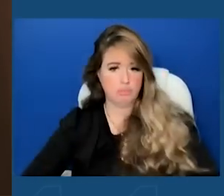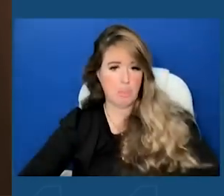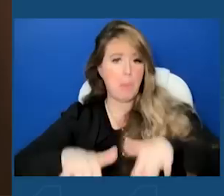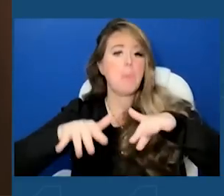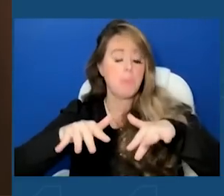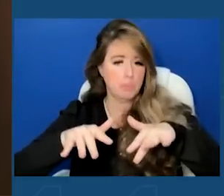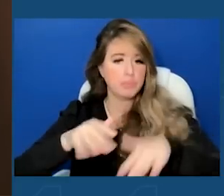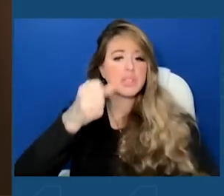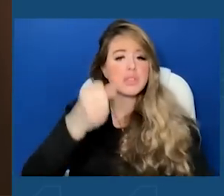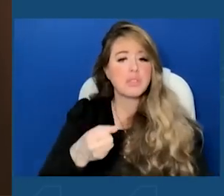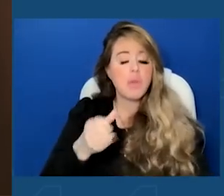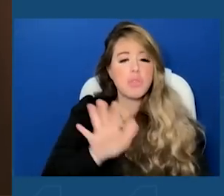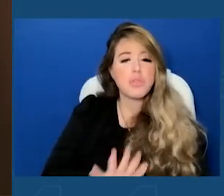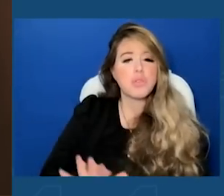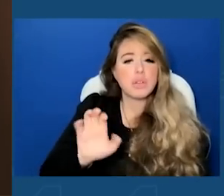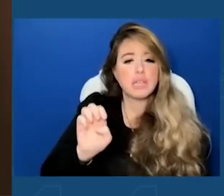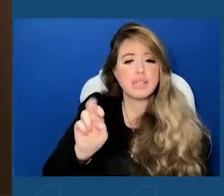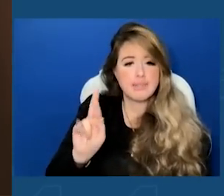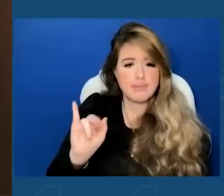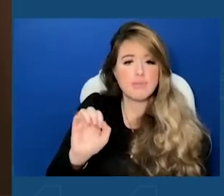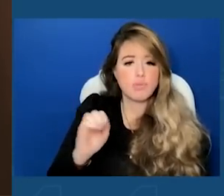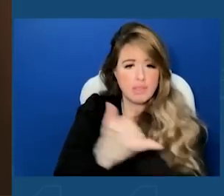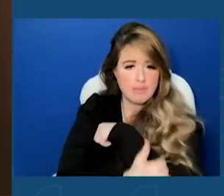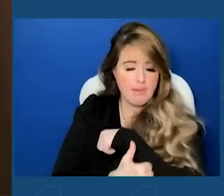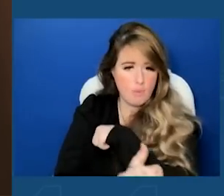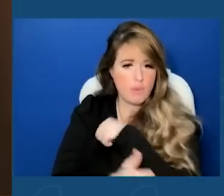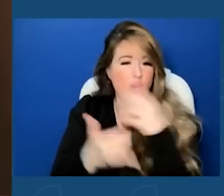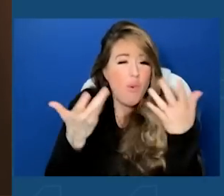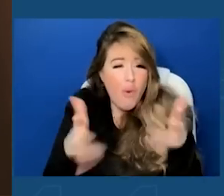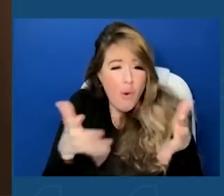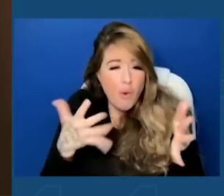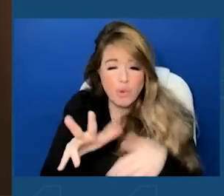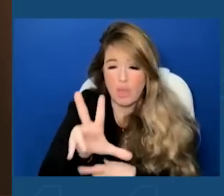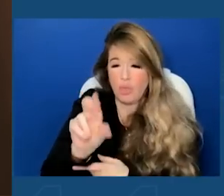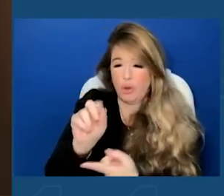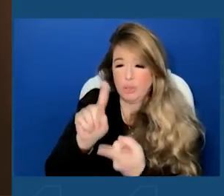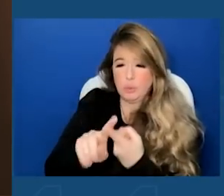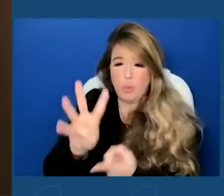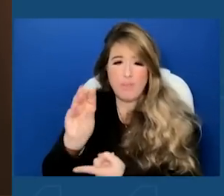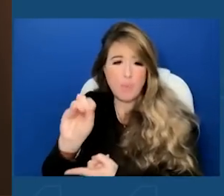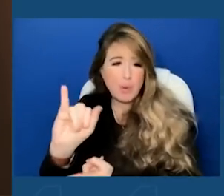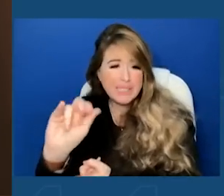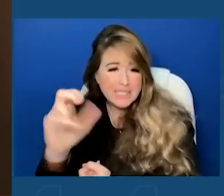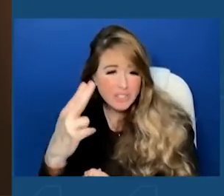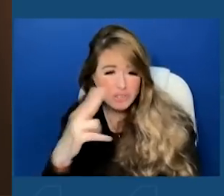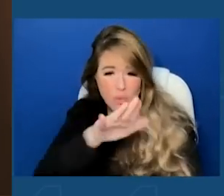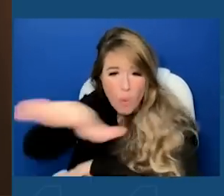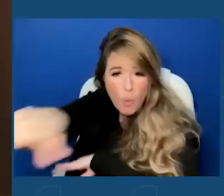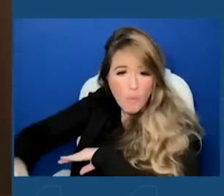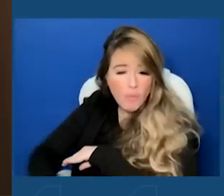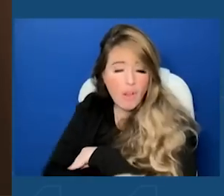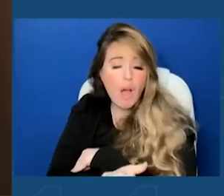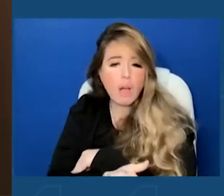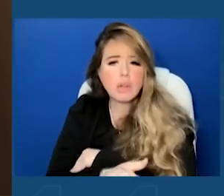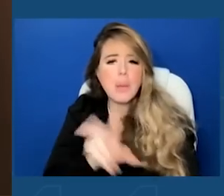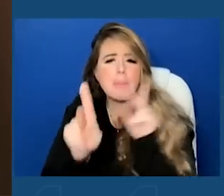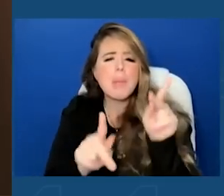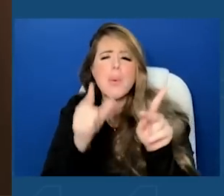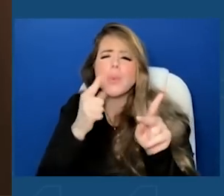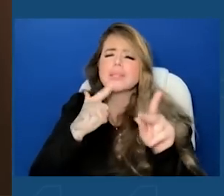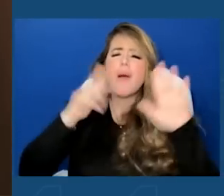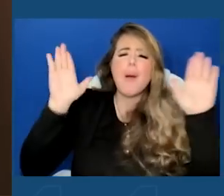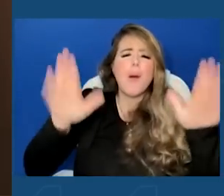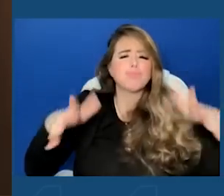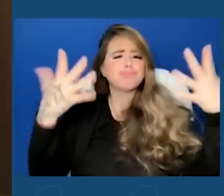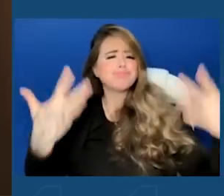County, a little bit south of here, they had 30 to 40 inches of snow overnight. So anyone who declares victory and says it's over,